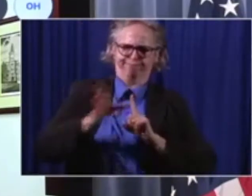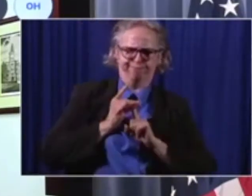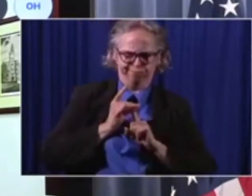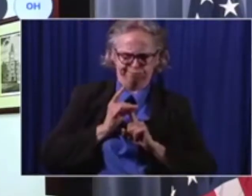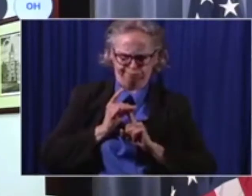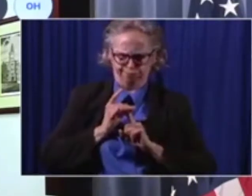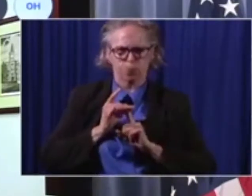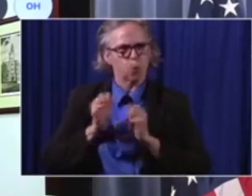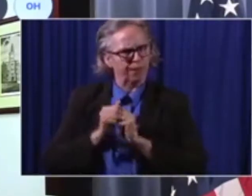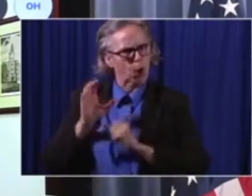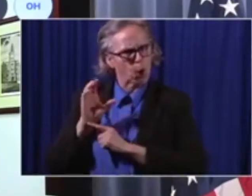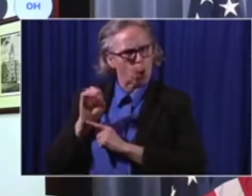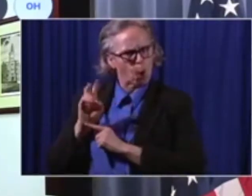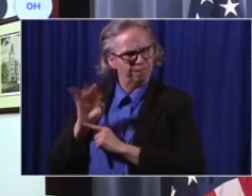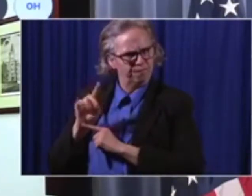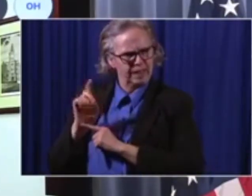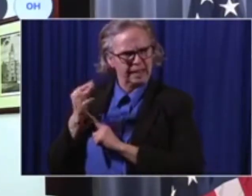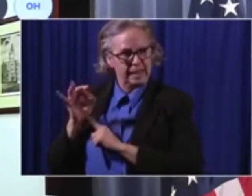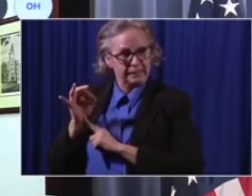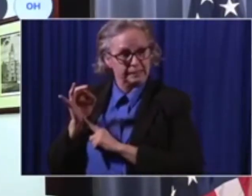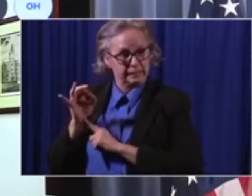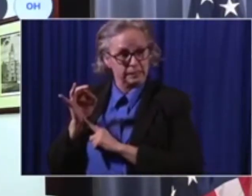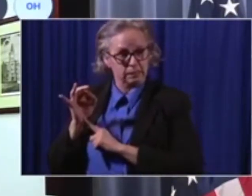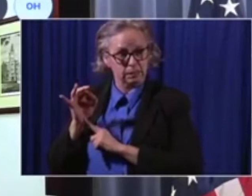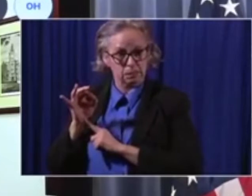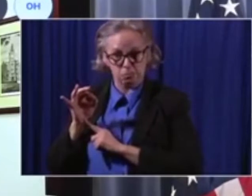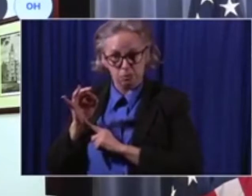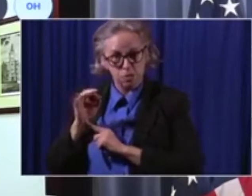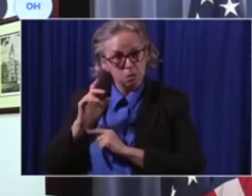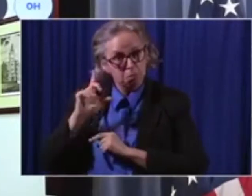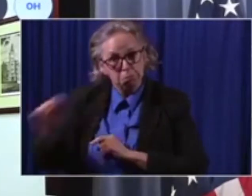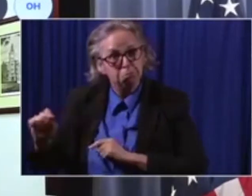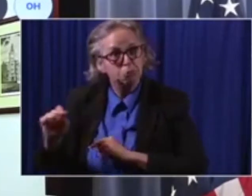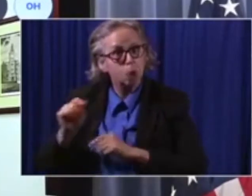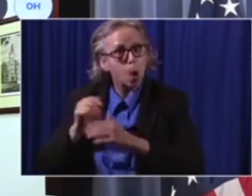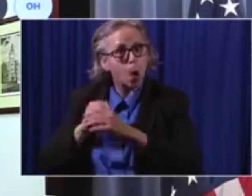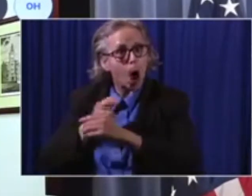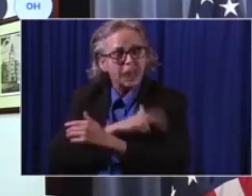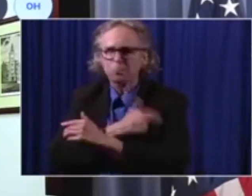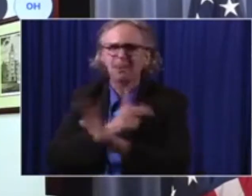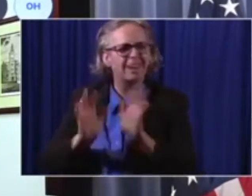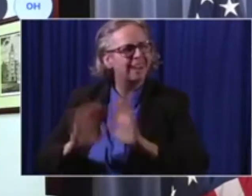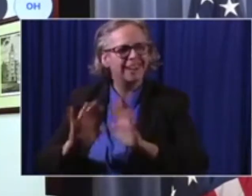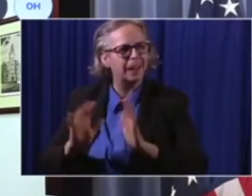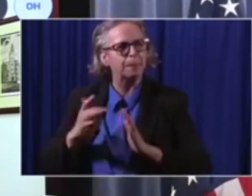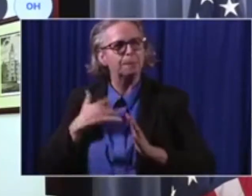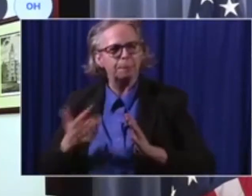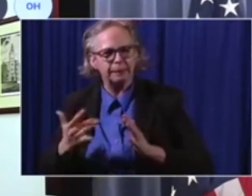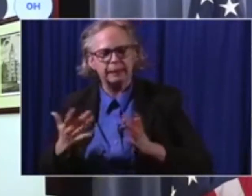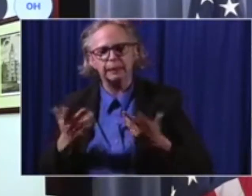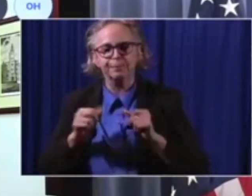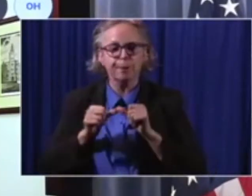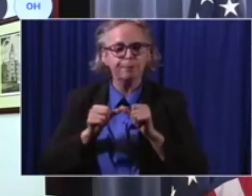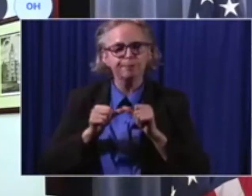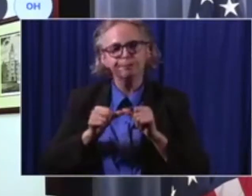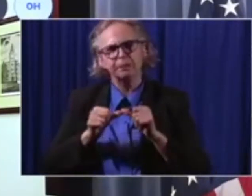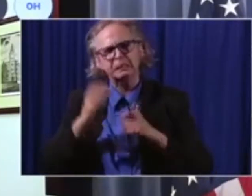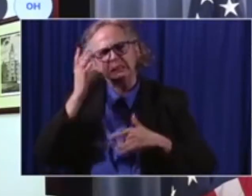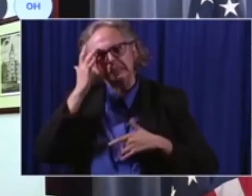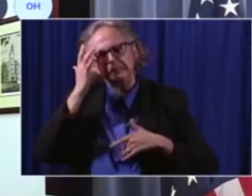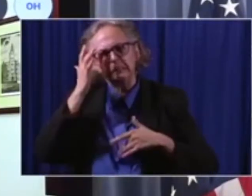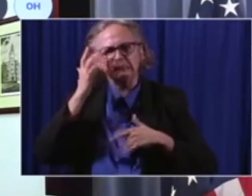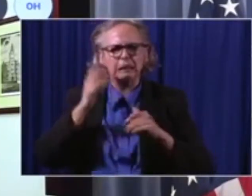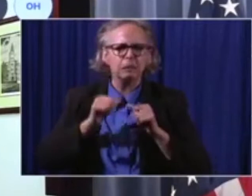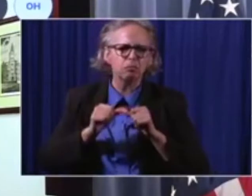COVID-19, they typically don't end up being admitted to the hospital the next day. They're typically sick or symptomatic for a period of time, oftentimes 7